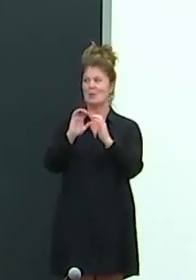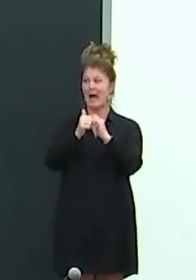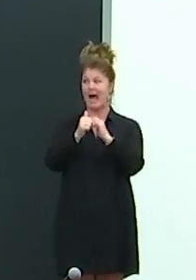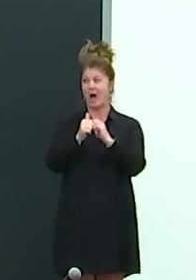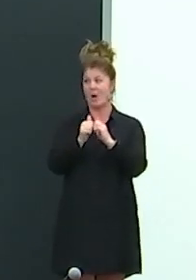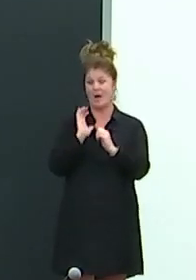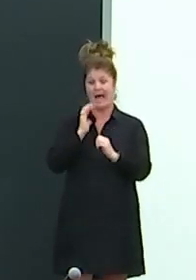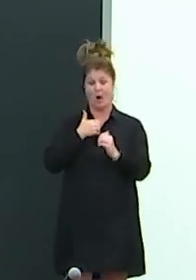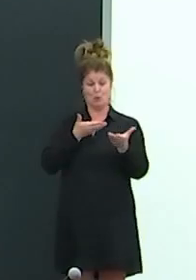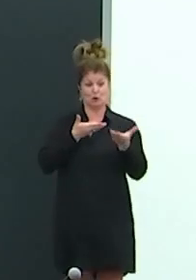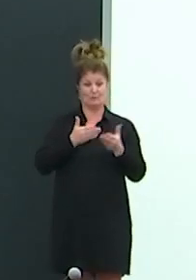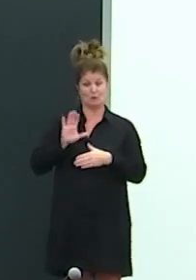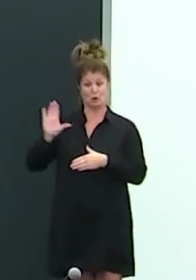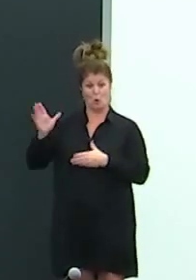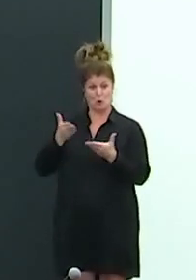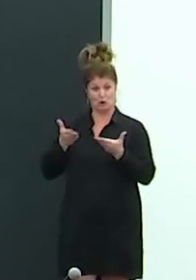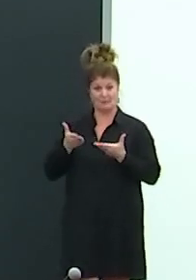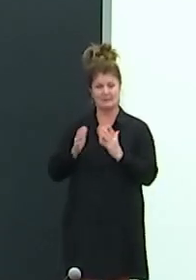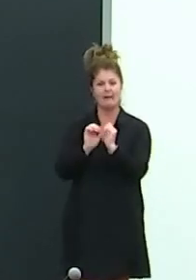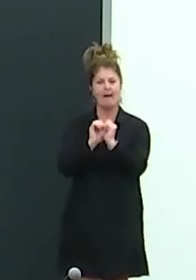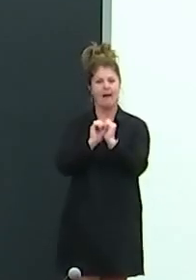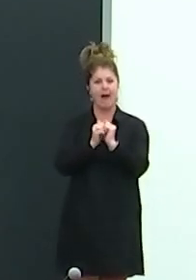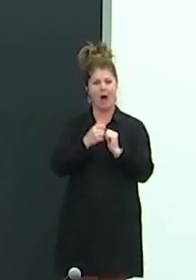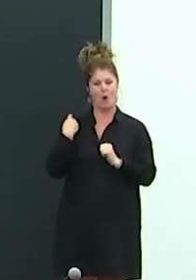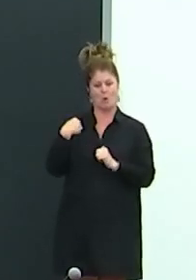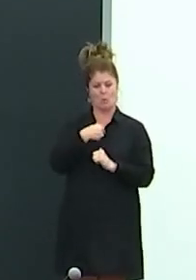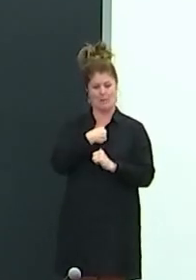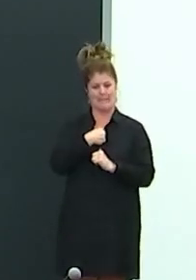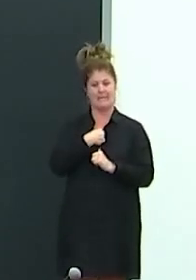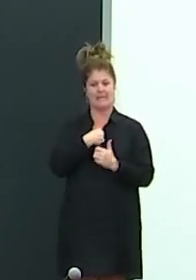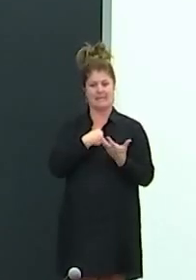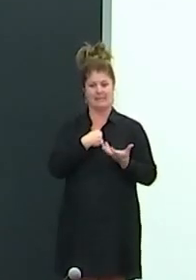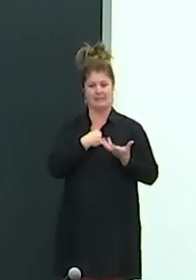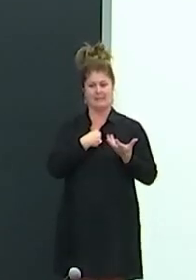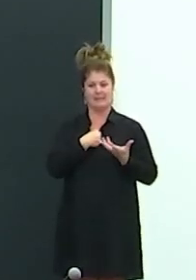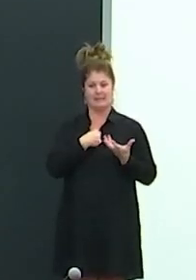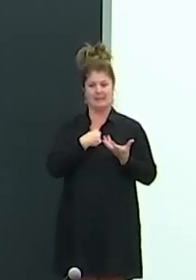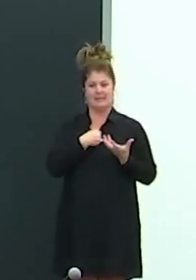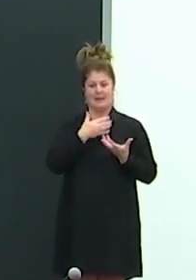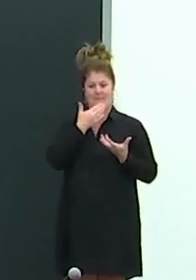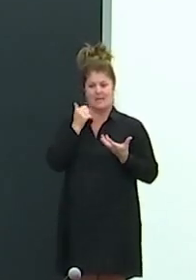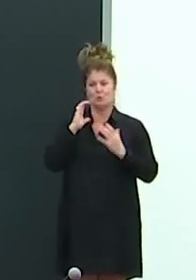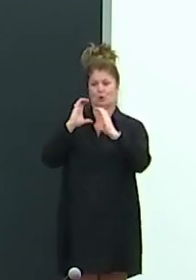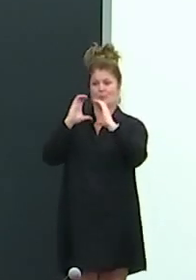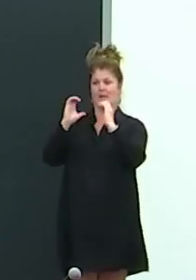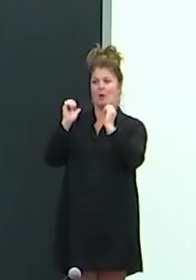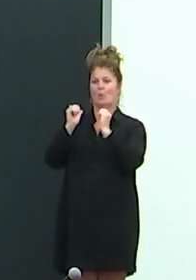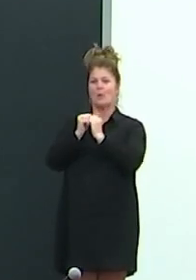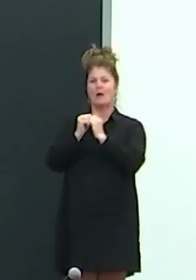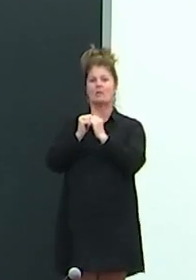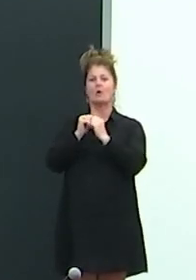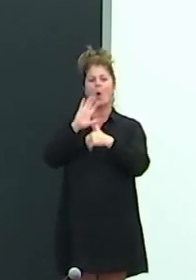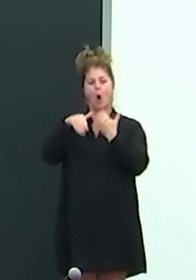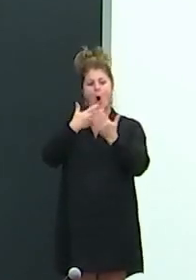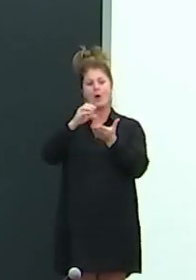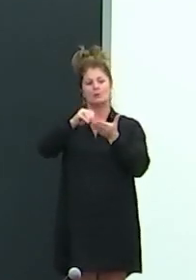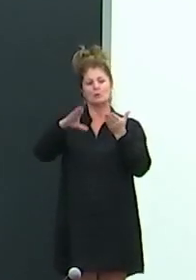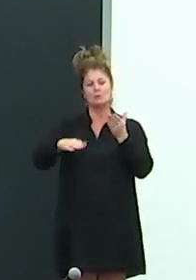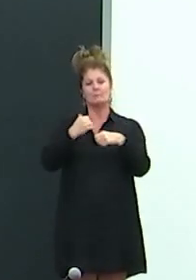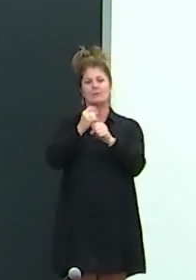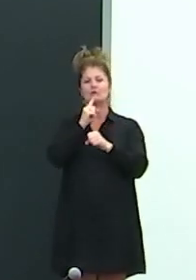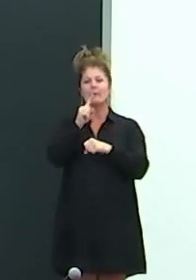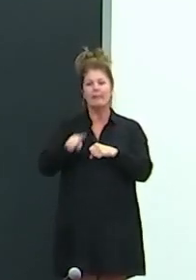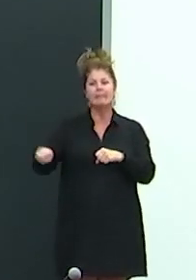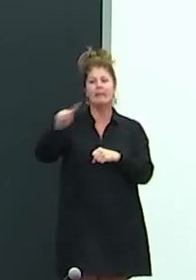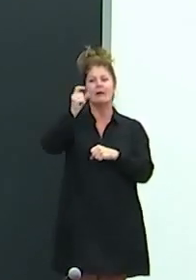our service, your service, how are we best to communicate with the student body and make sure they understand all of the